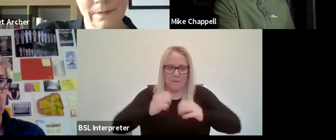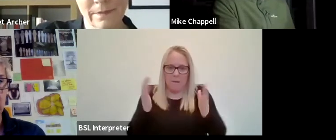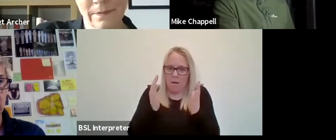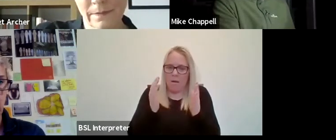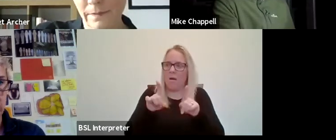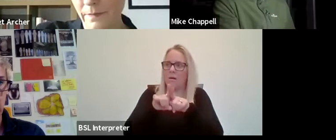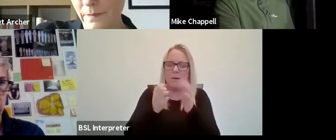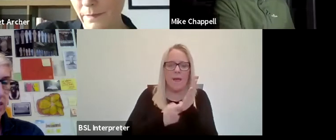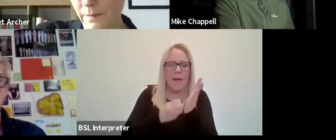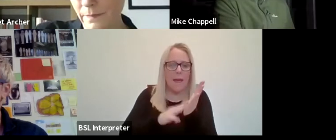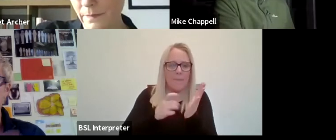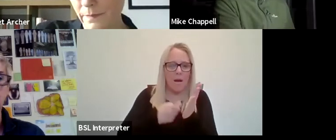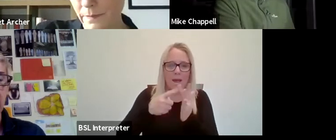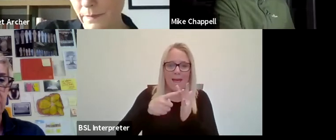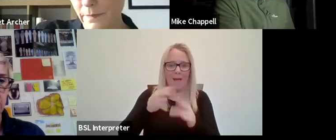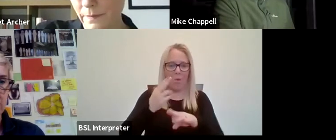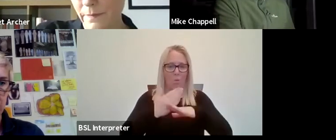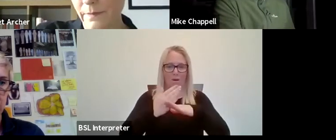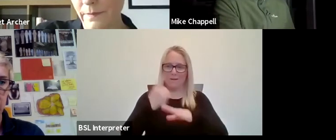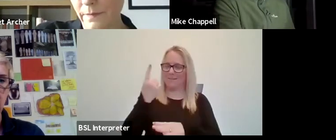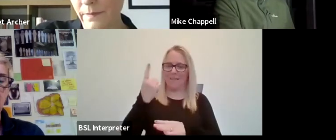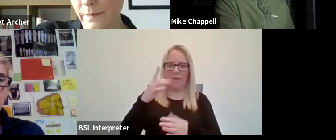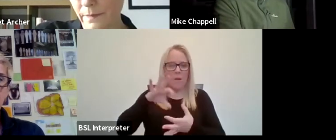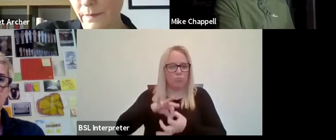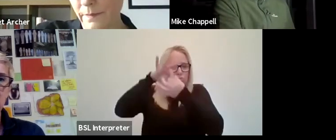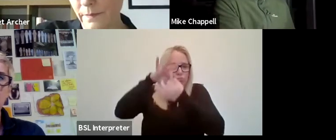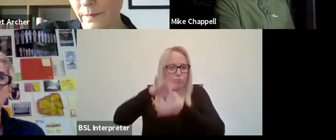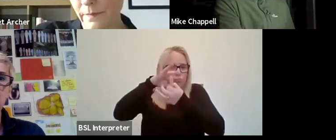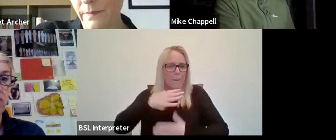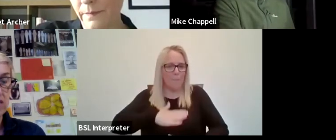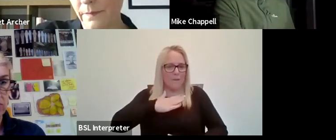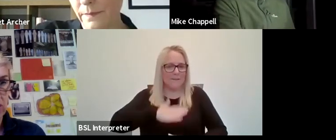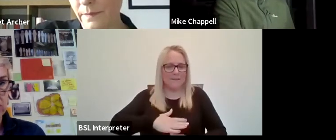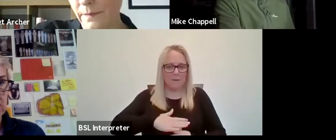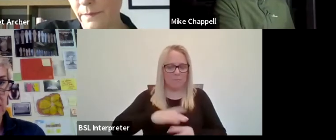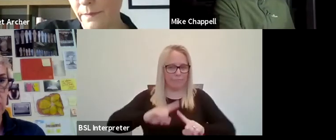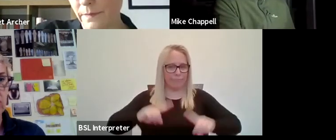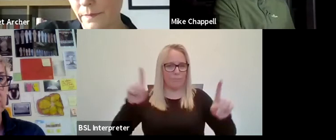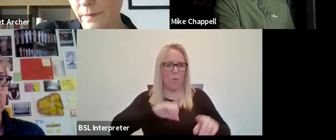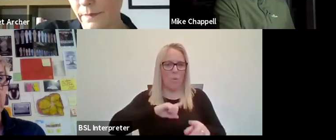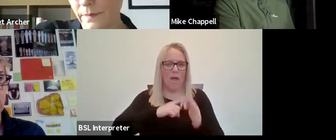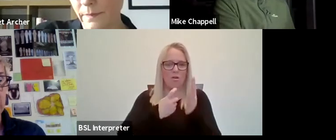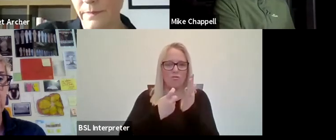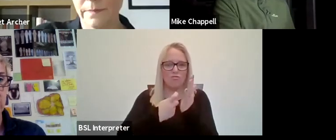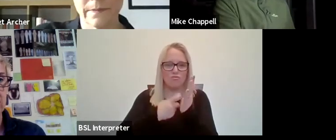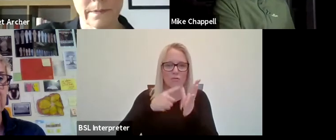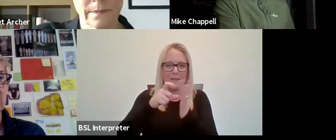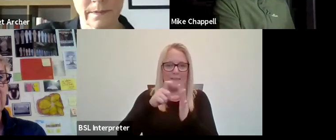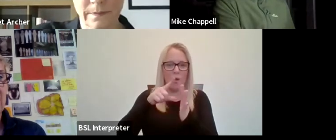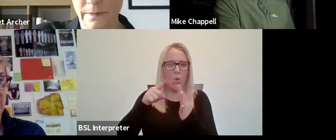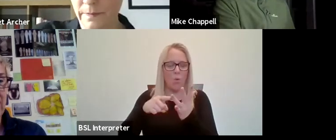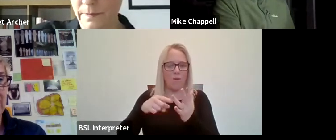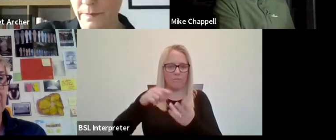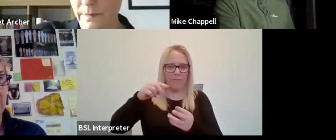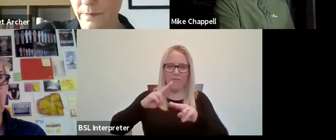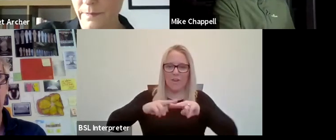and the relationship with the body, which is completely imperceptible, which is the way that the radio frequencies then are pulsed within the body,